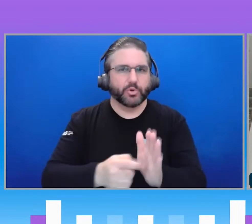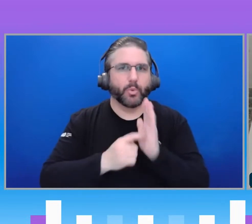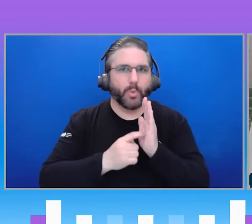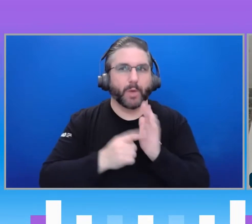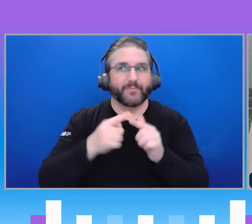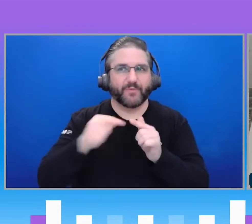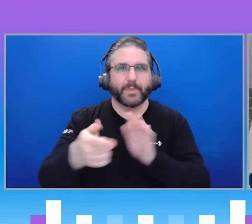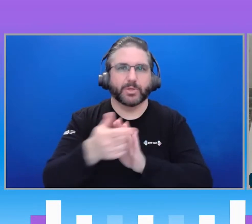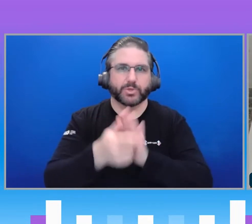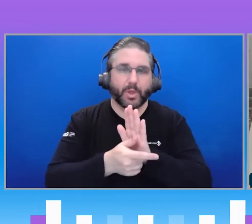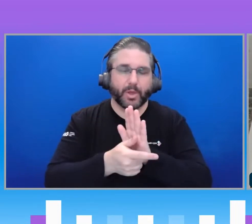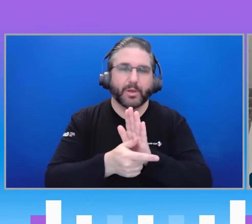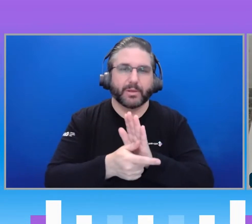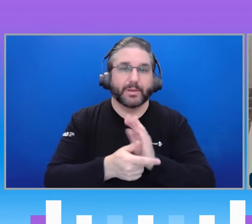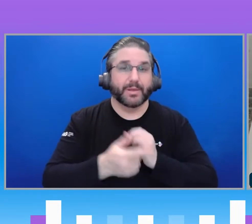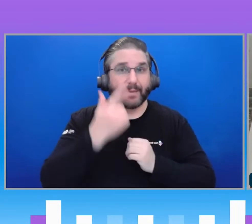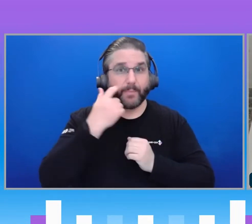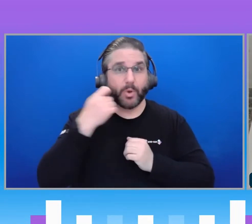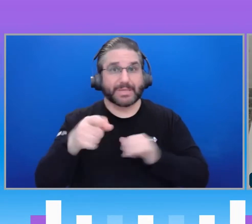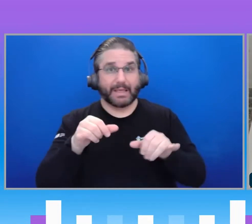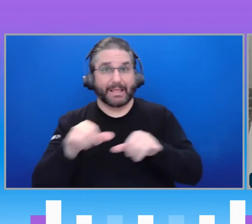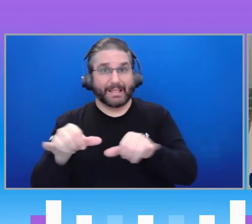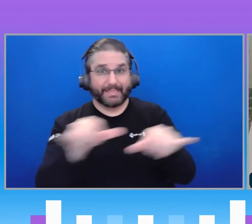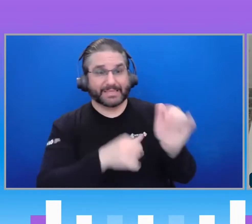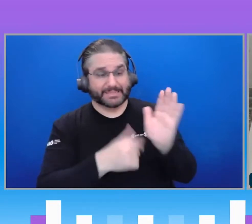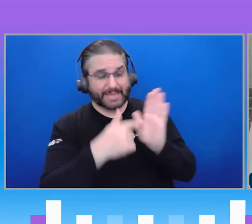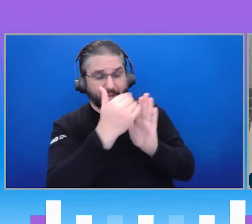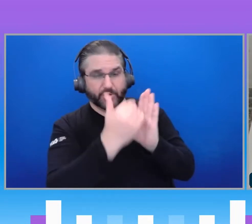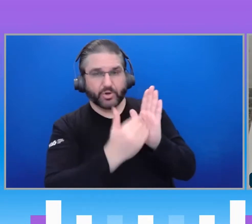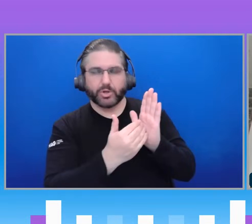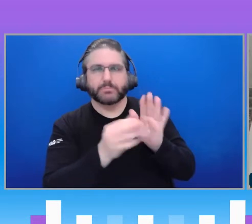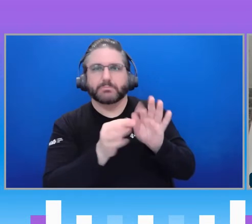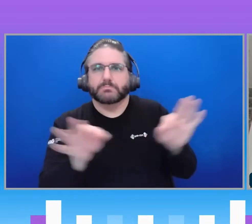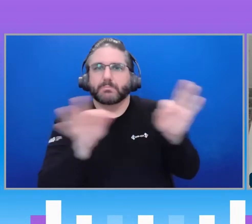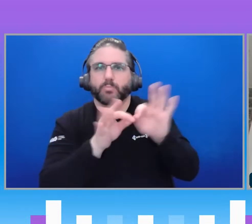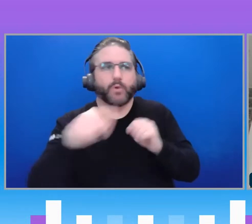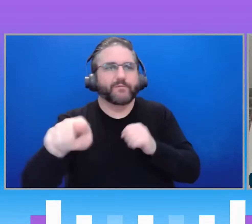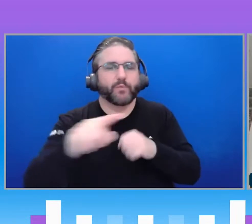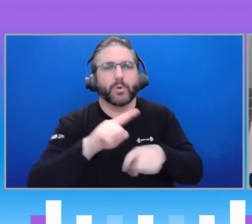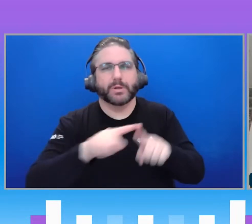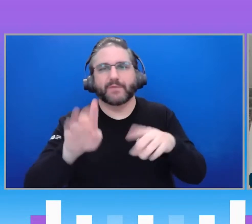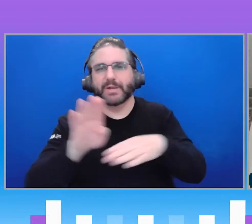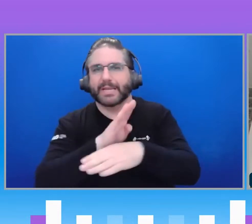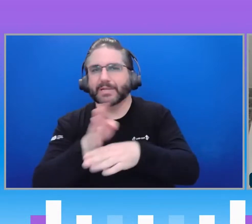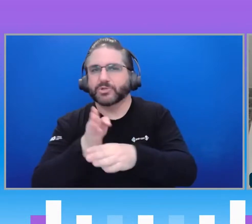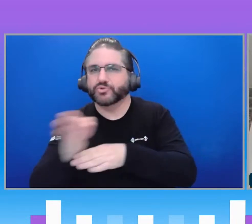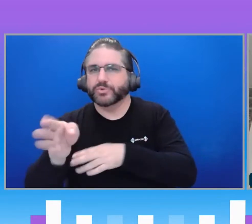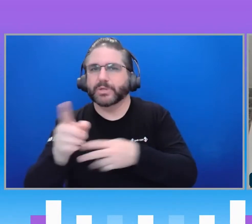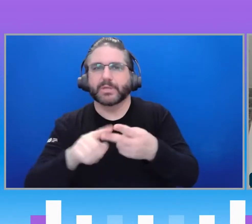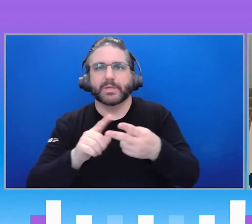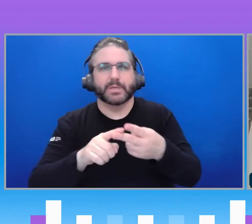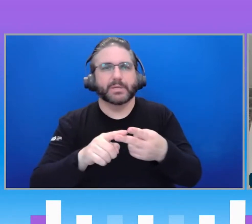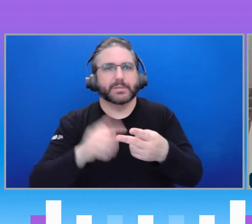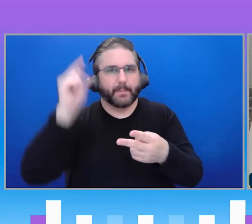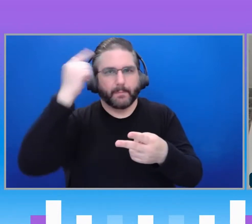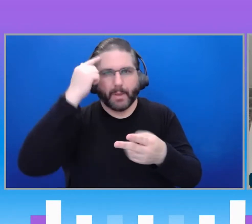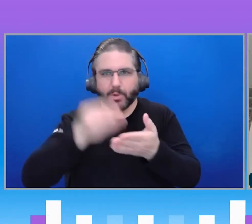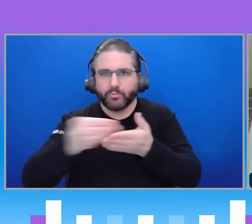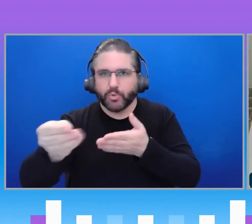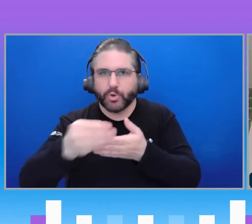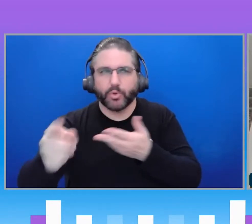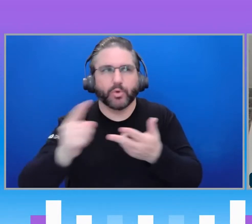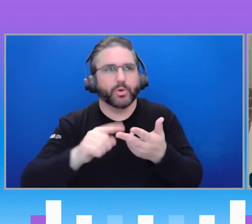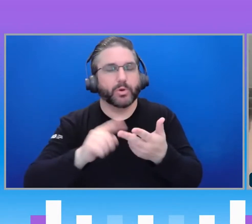because the standards are key instruments for industry, for public procurers, for disability organizations as well,